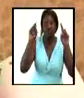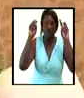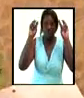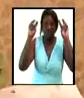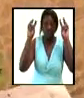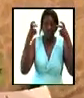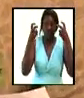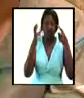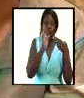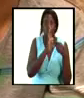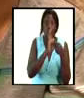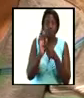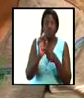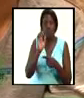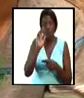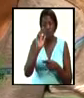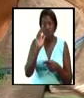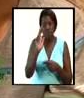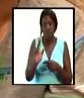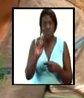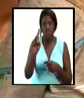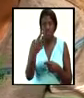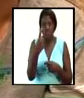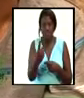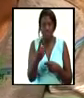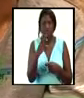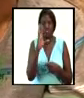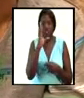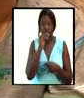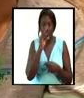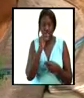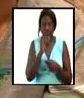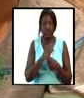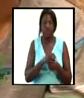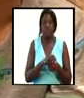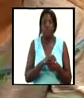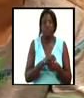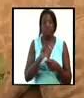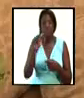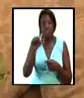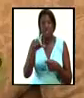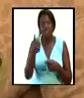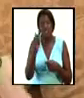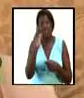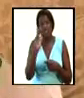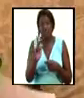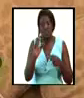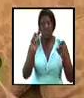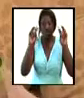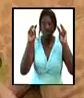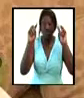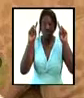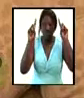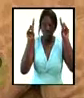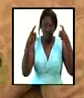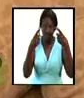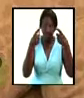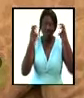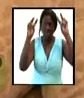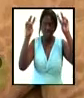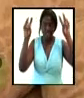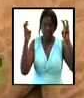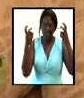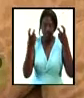indicate direct speech. Quotation marks are used to quote someone else's words. Quotation marks are also